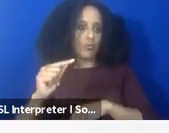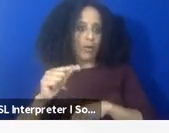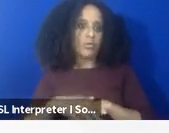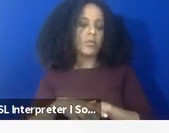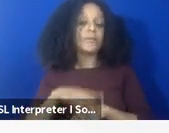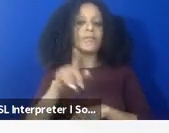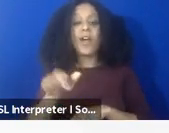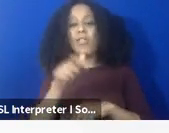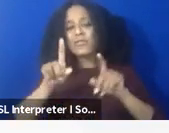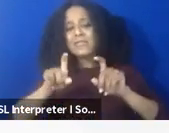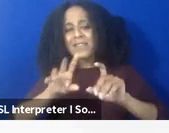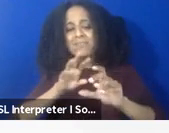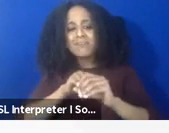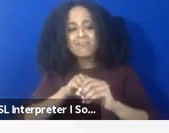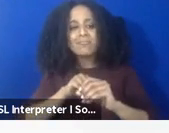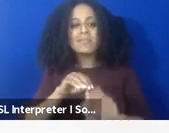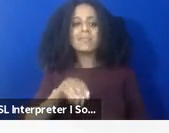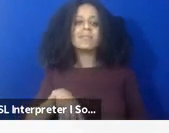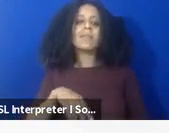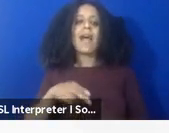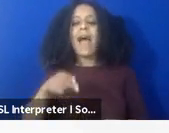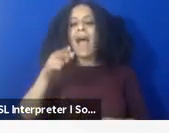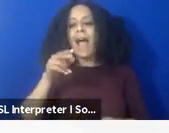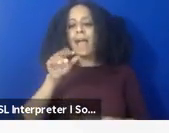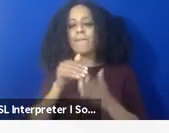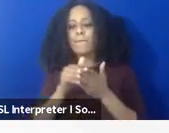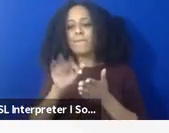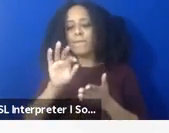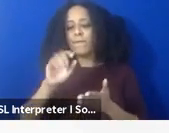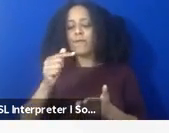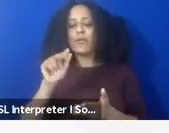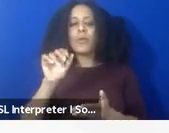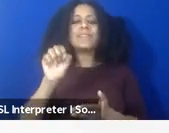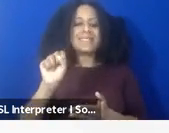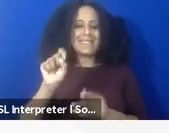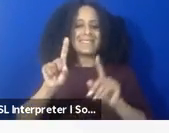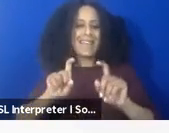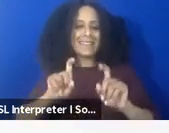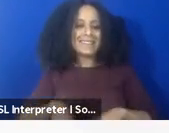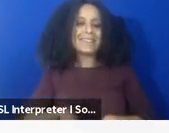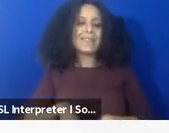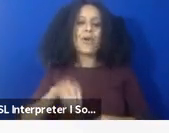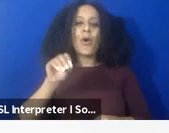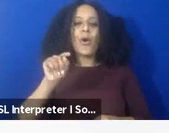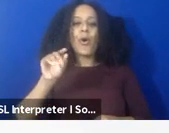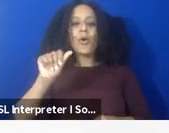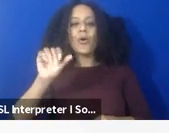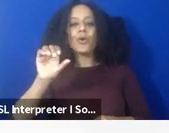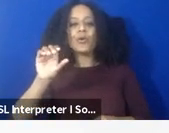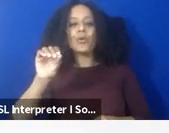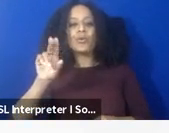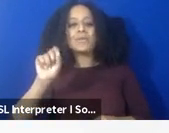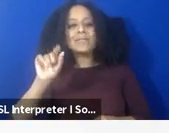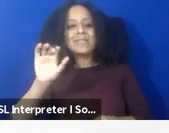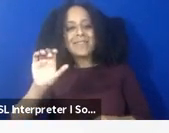There's other testing we can do, including extended high frequency testing, OAEs, auditory evoked potentials,